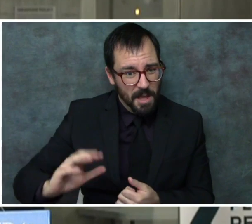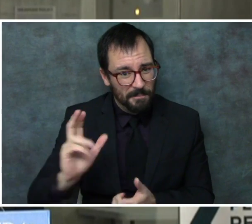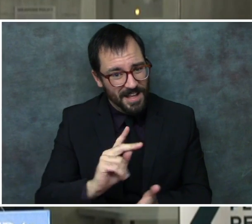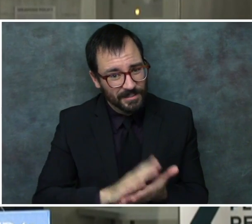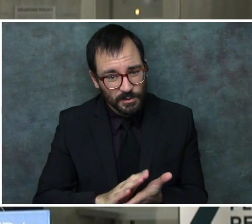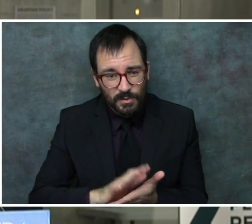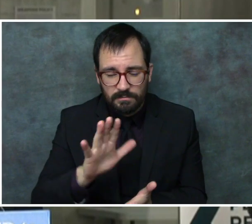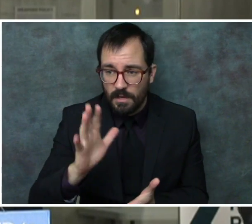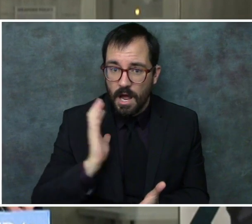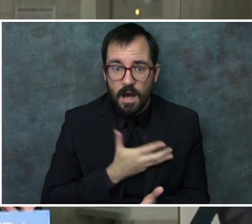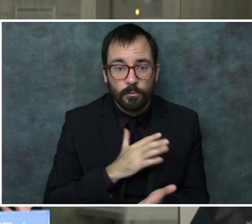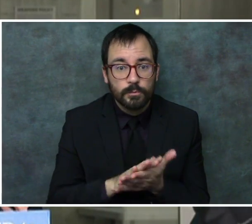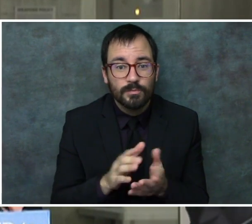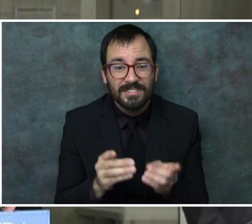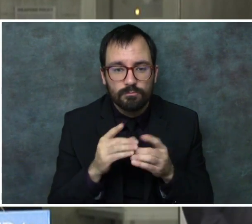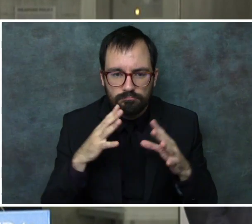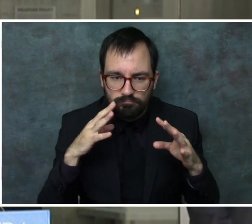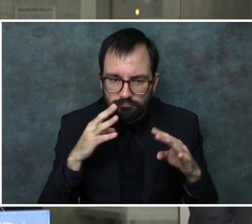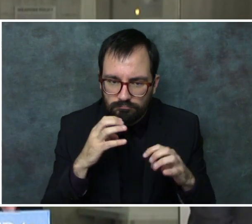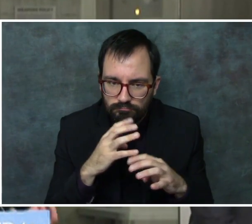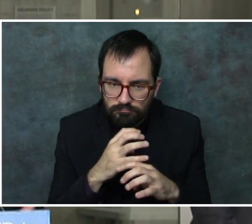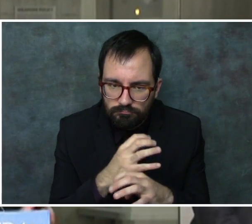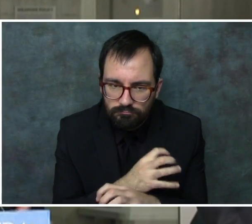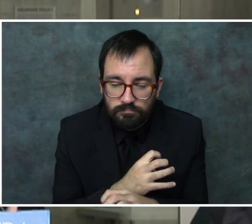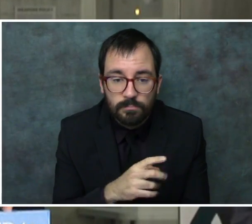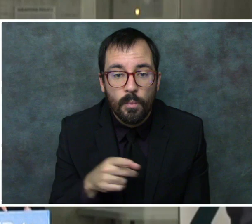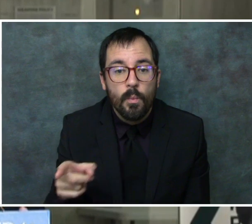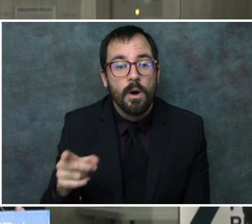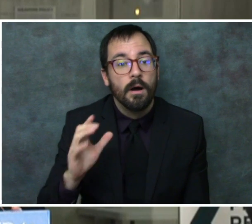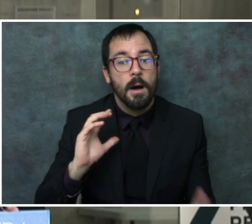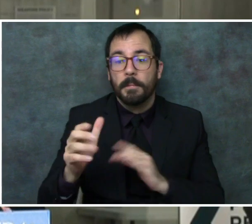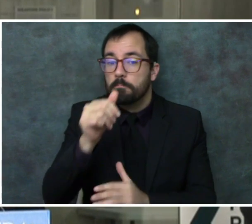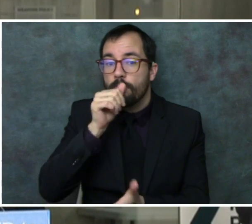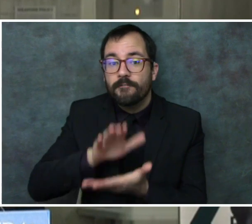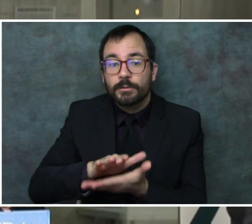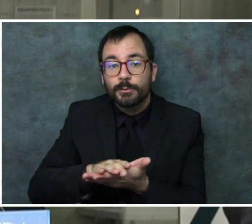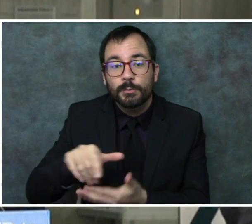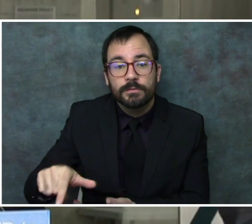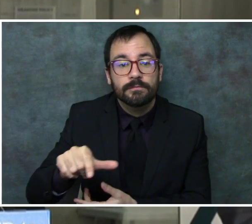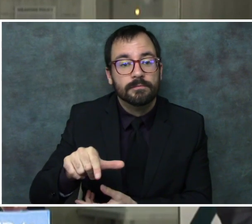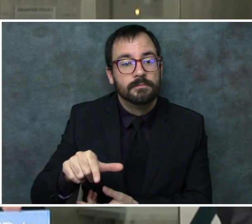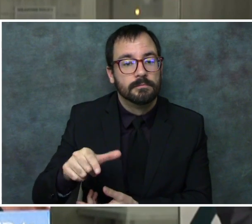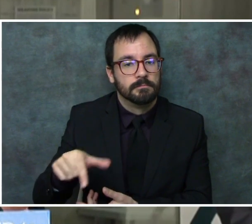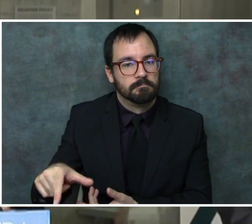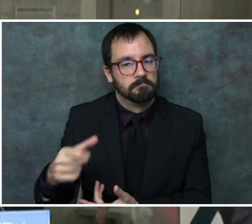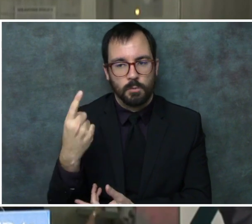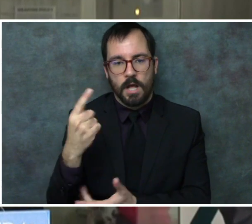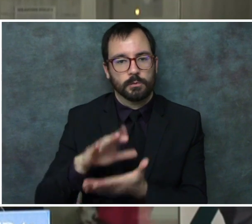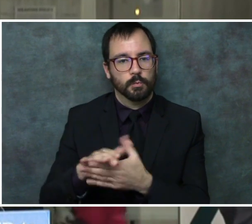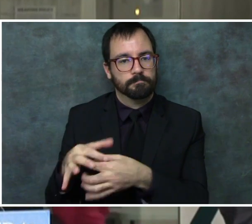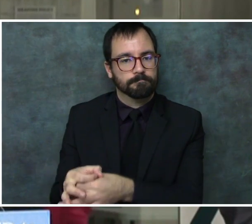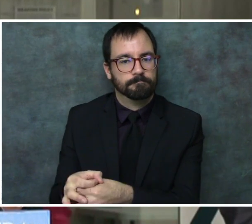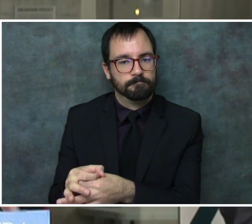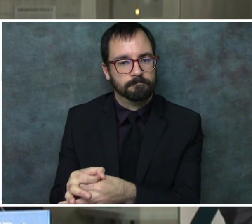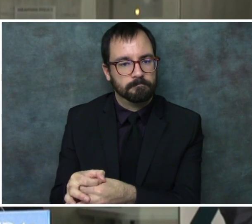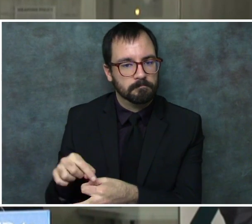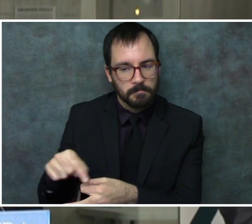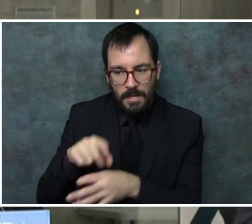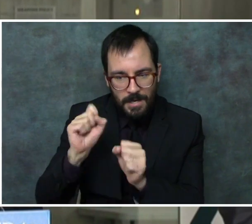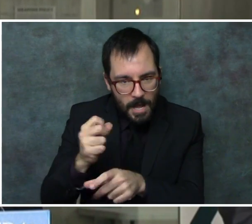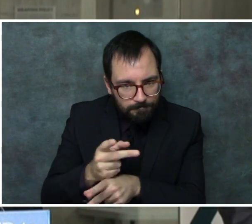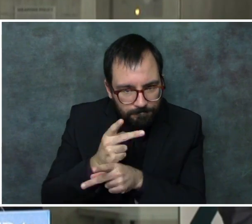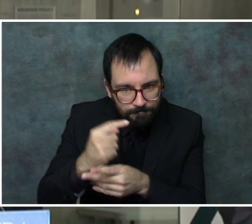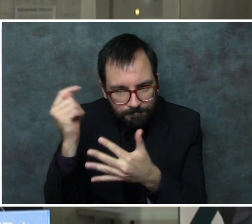district compared to maybe a private school is a one school. And you're able to put precautions in that one school. We have 125